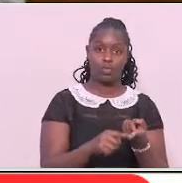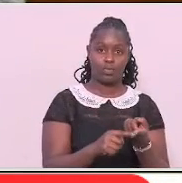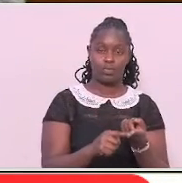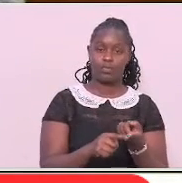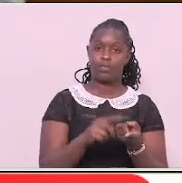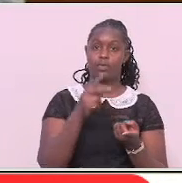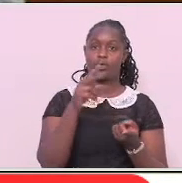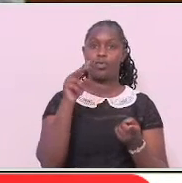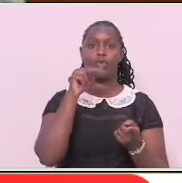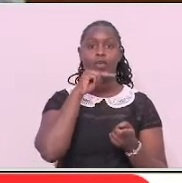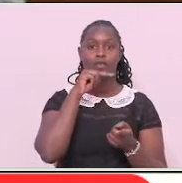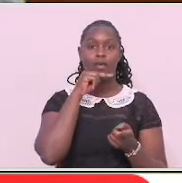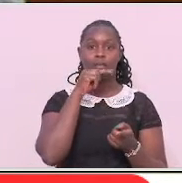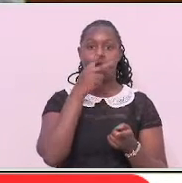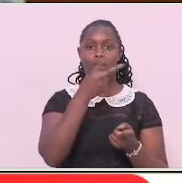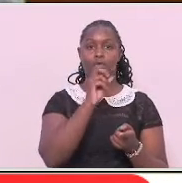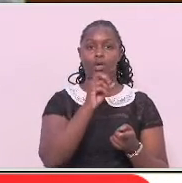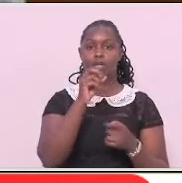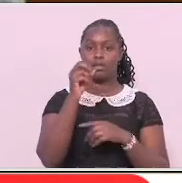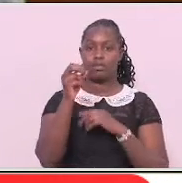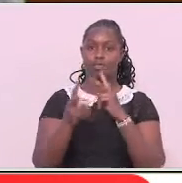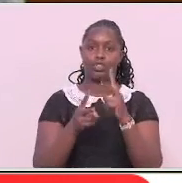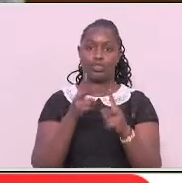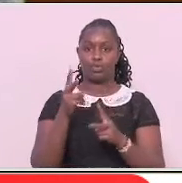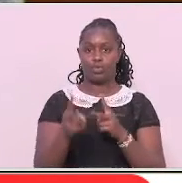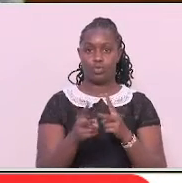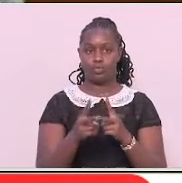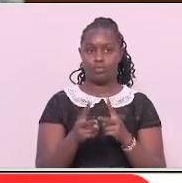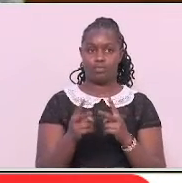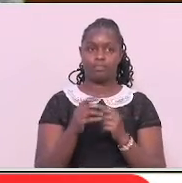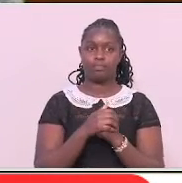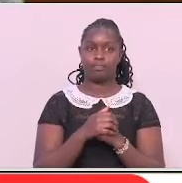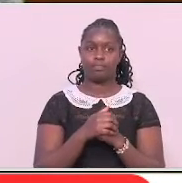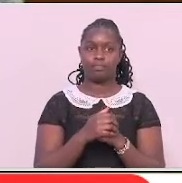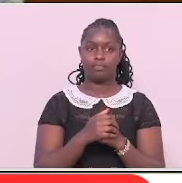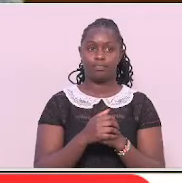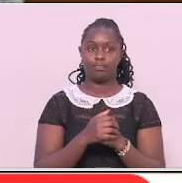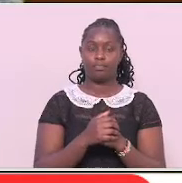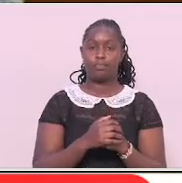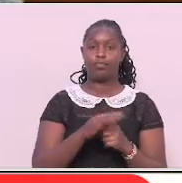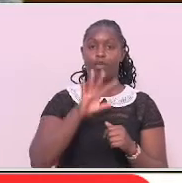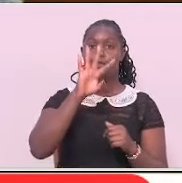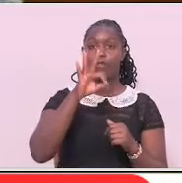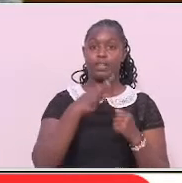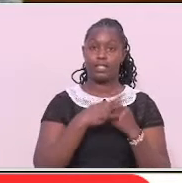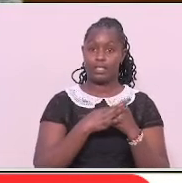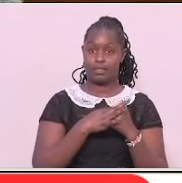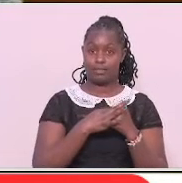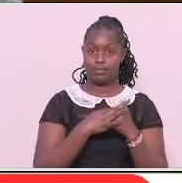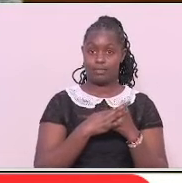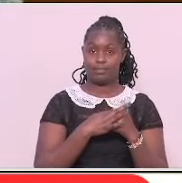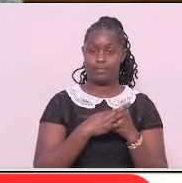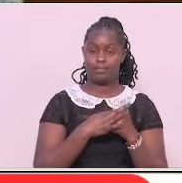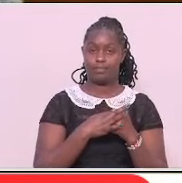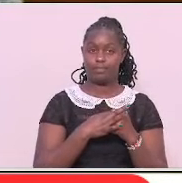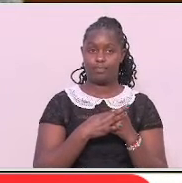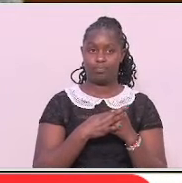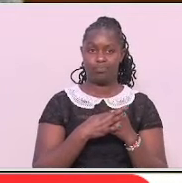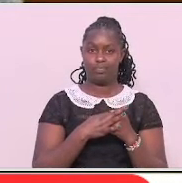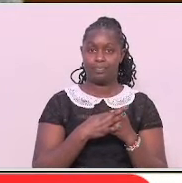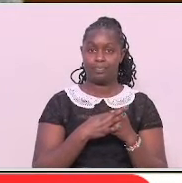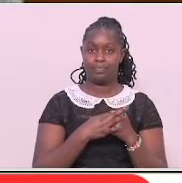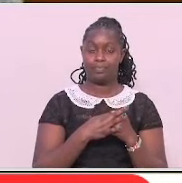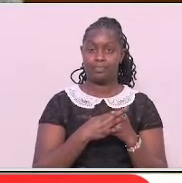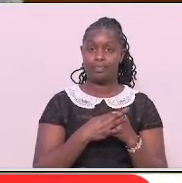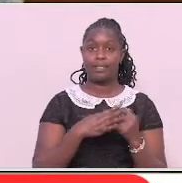to November 2022, as follows: 48 in number of